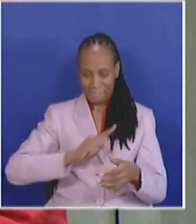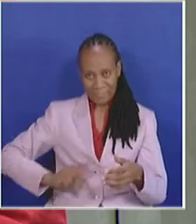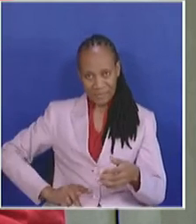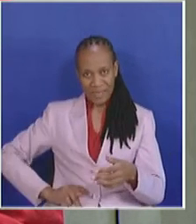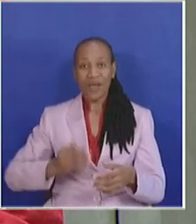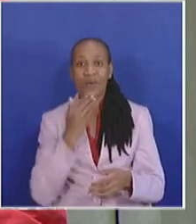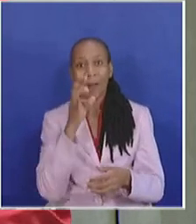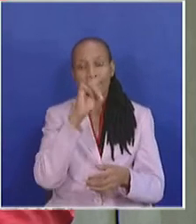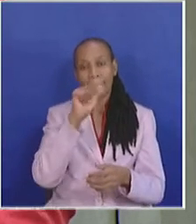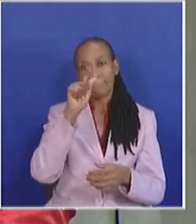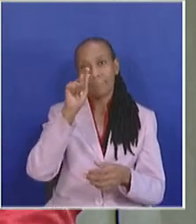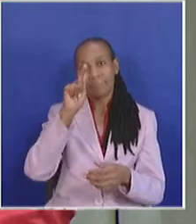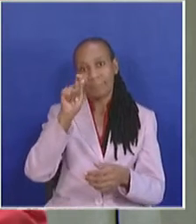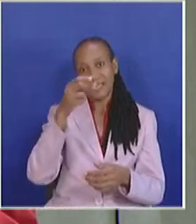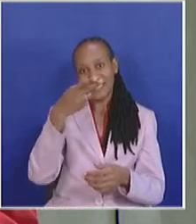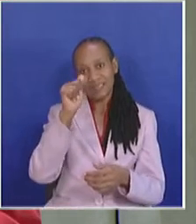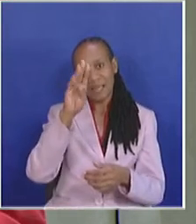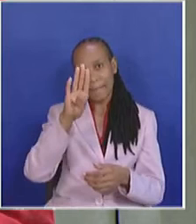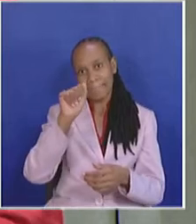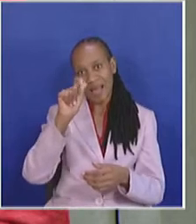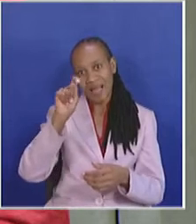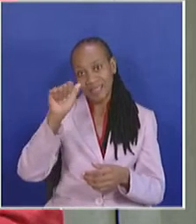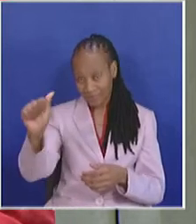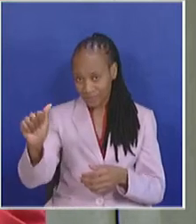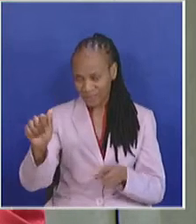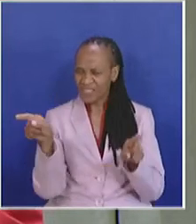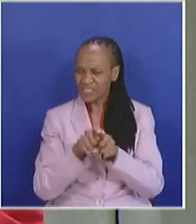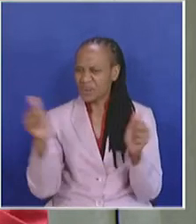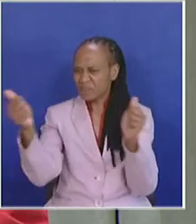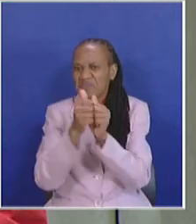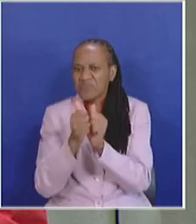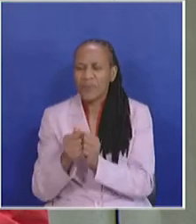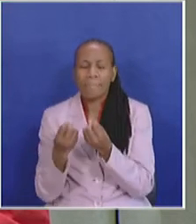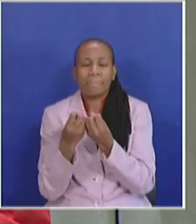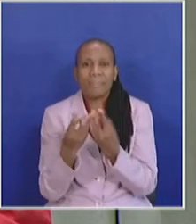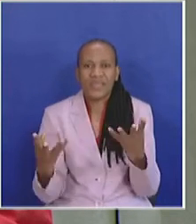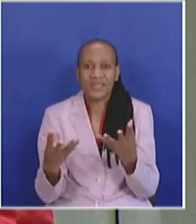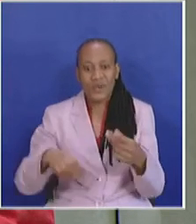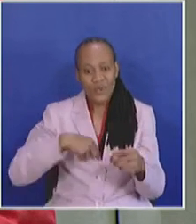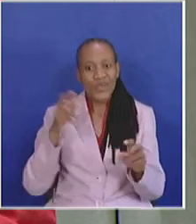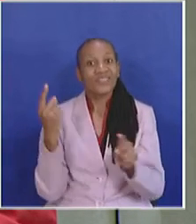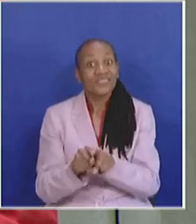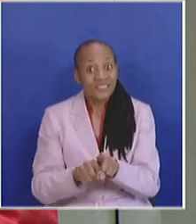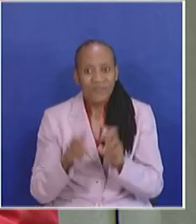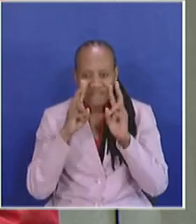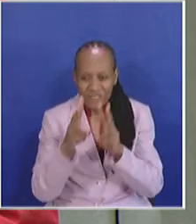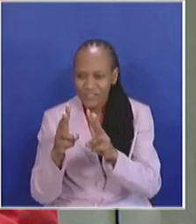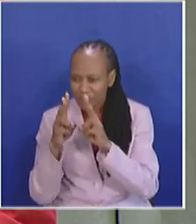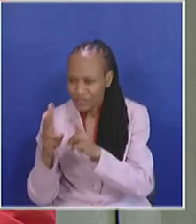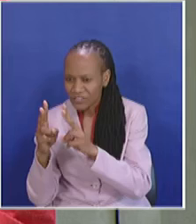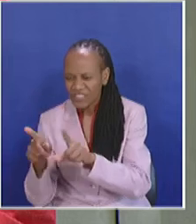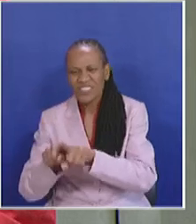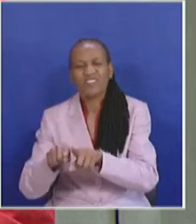Honorable Matavate, and other key stakeholders, as well as visiting some of the infrastructure service delivery